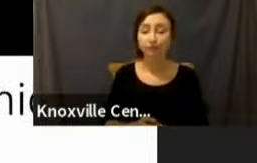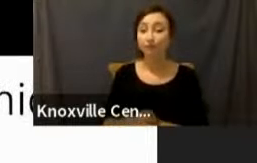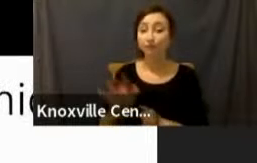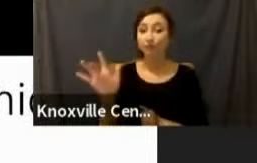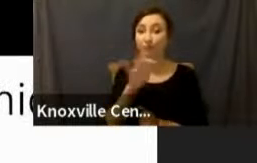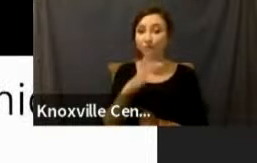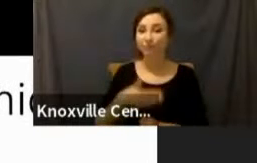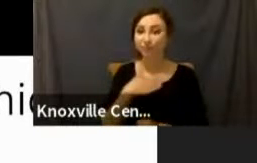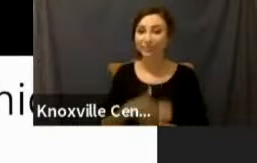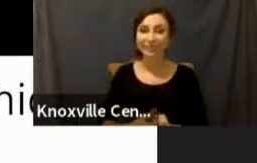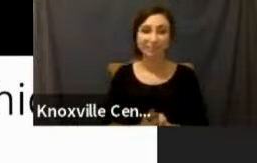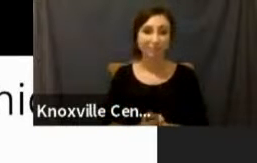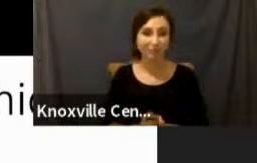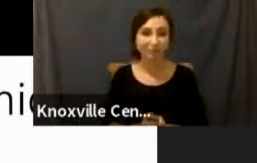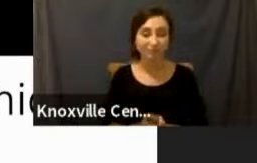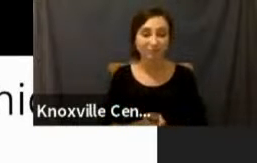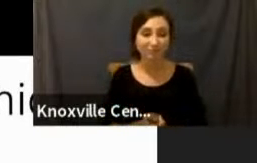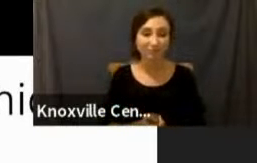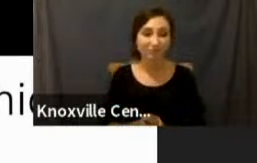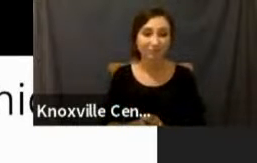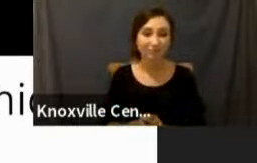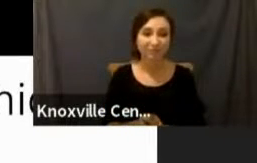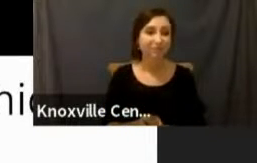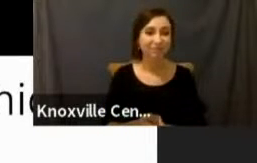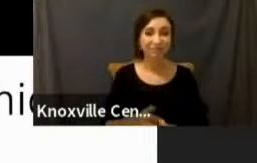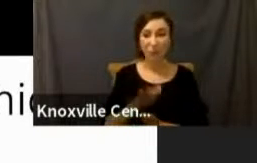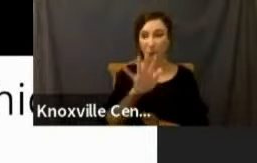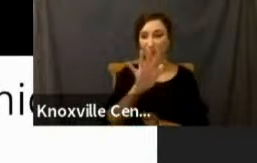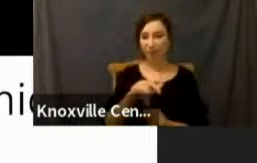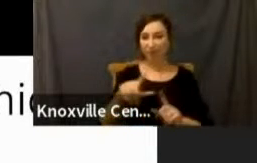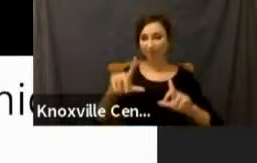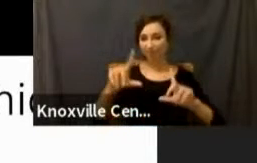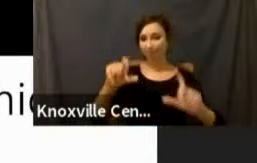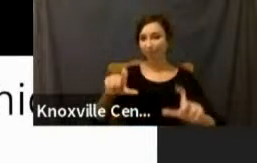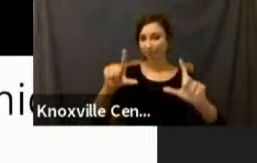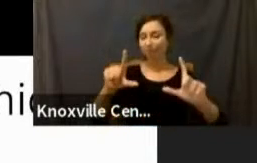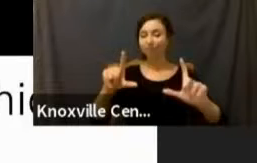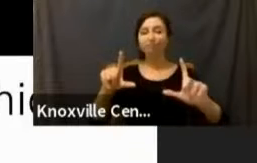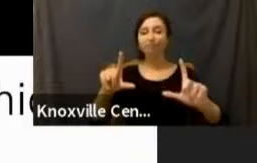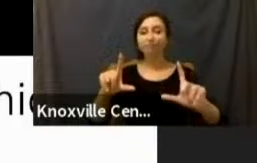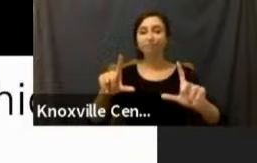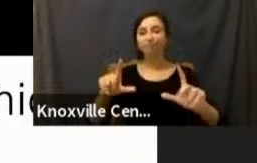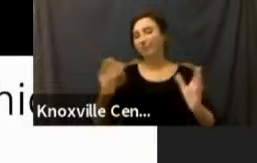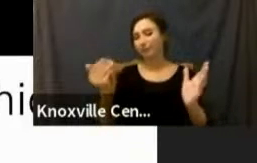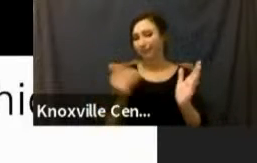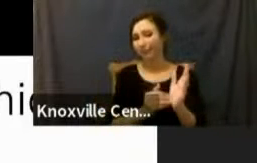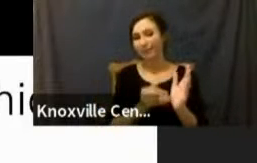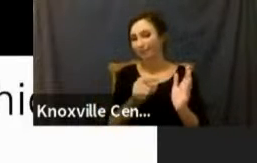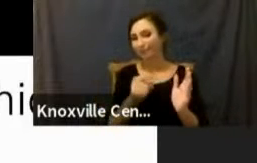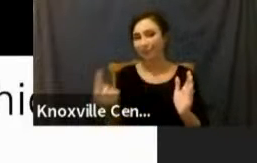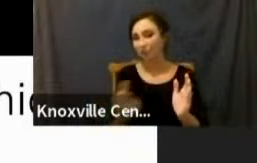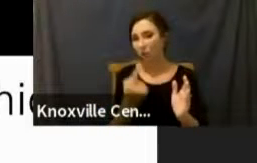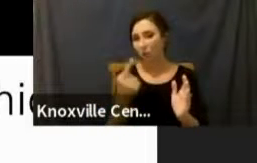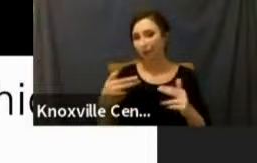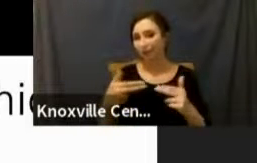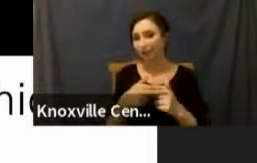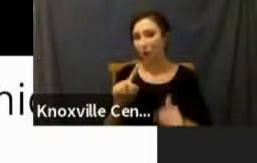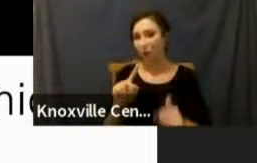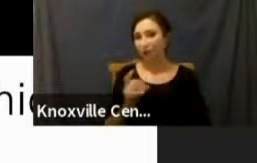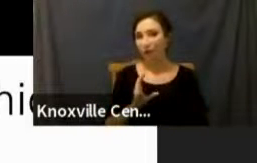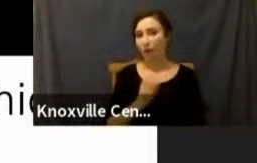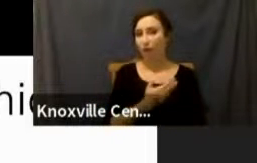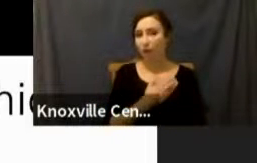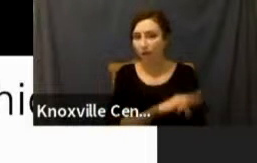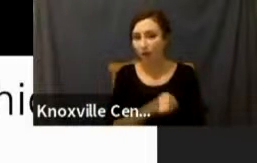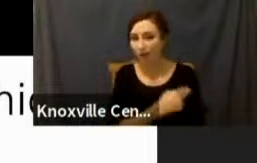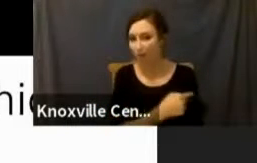please. So this is that snapshot of, again, this is the only slide that's just our hospital because